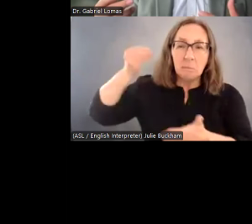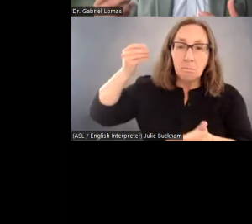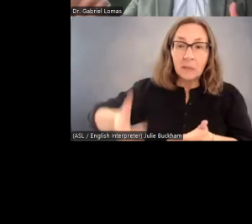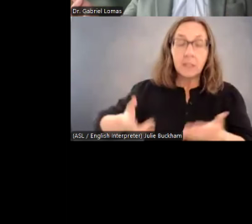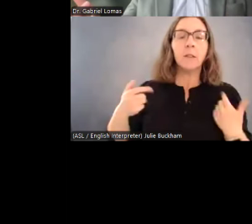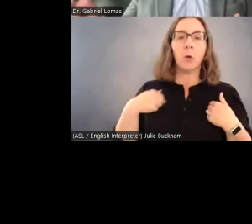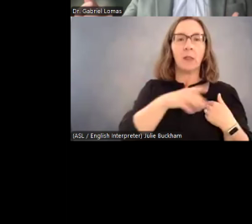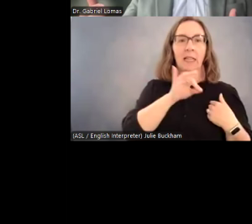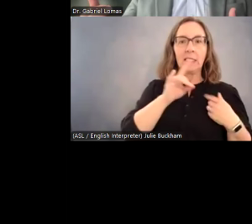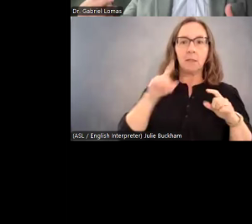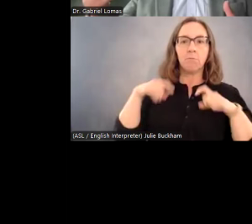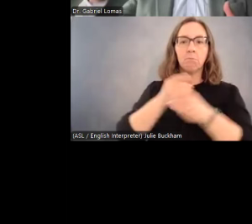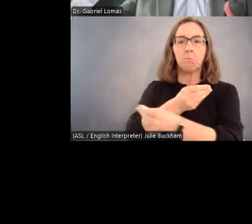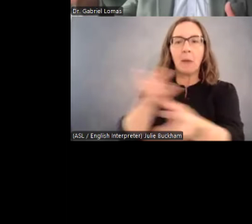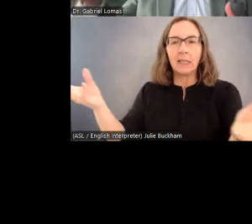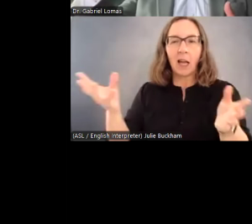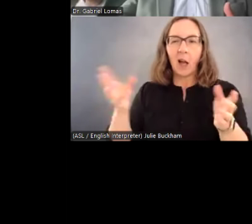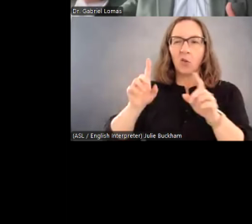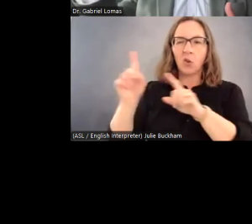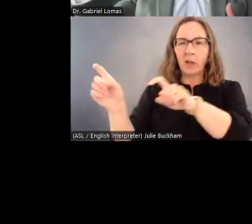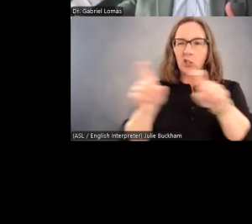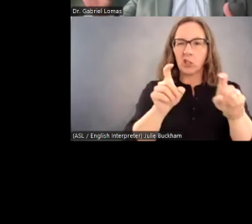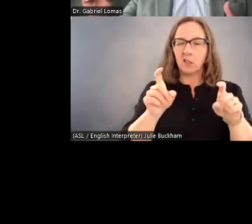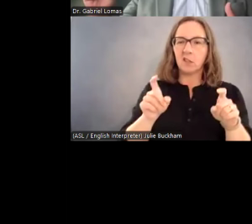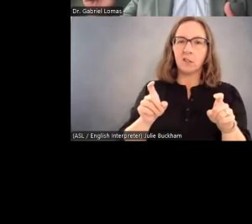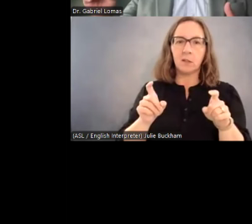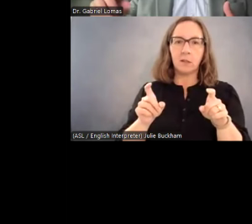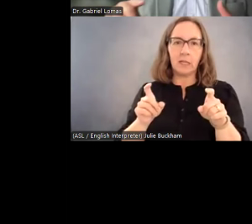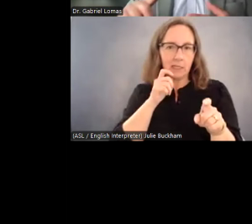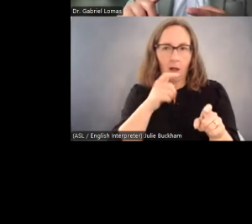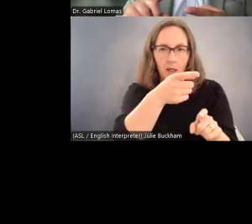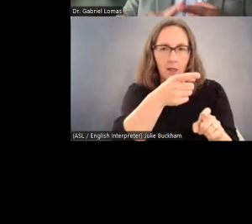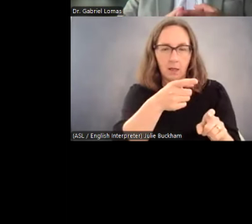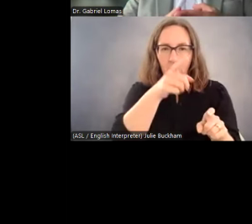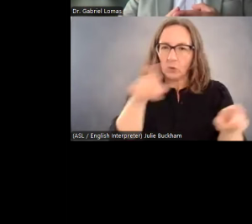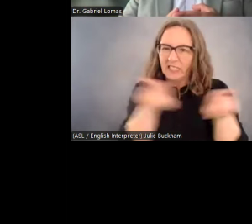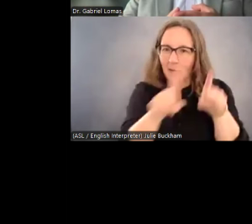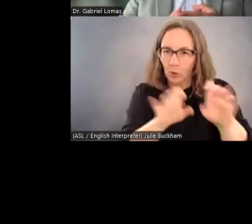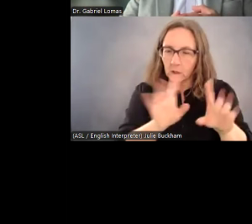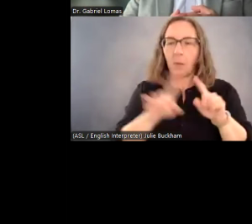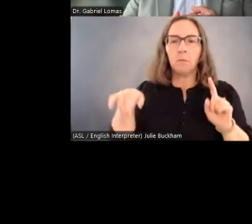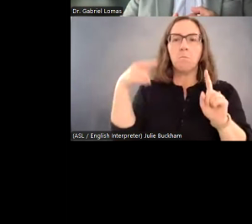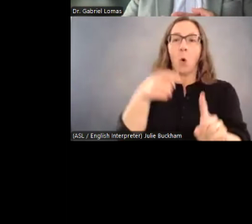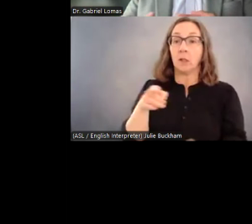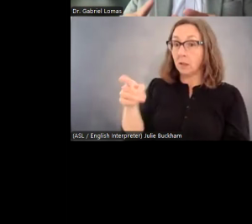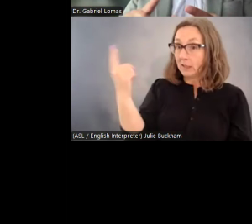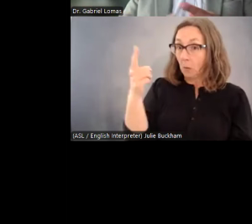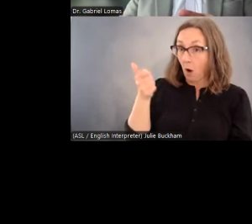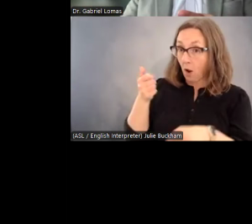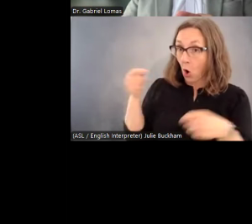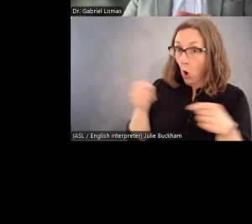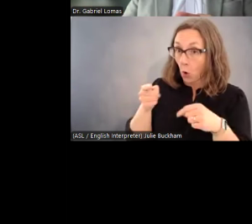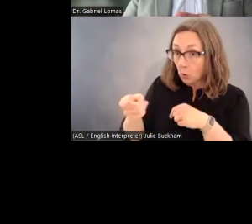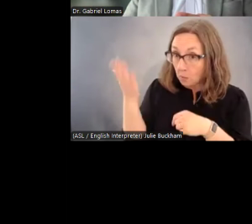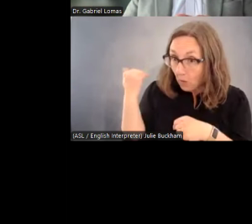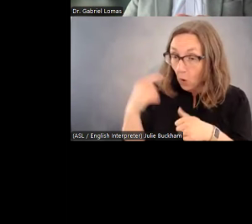asked them 10 questions. They weren't these questions on the right, but this is what they were getting at. Like, has anybody ever harmed you or threatened to harm you? Have you